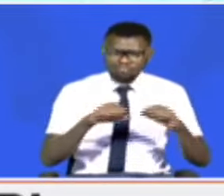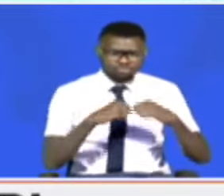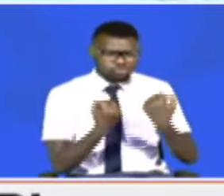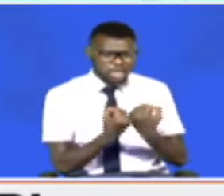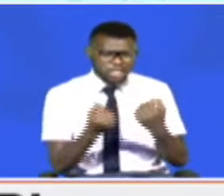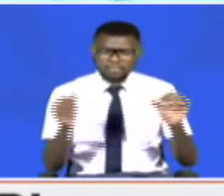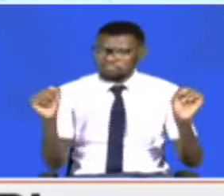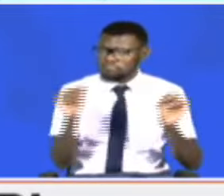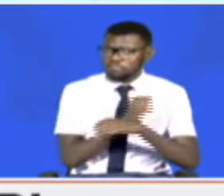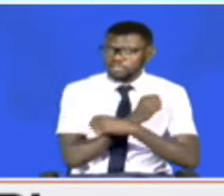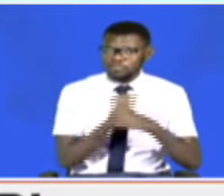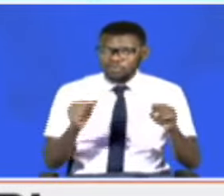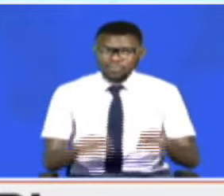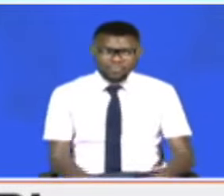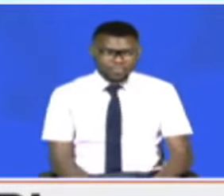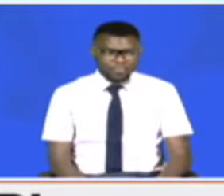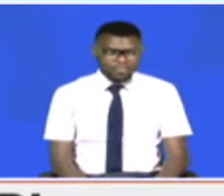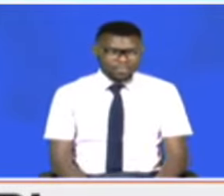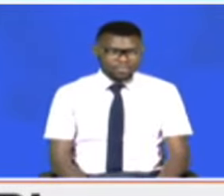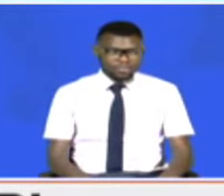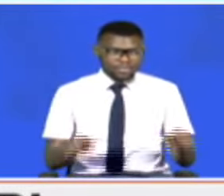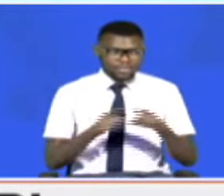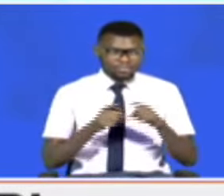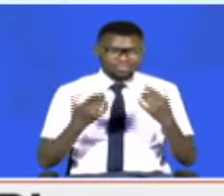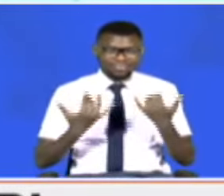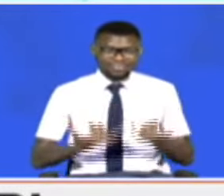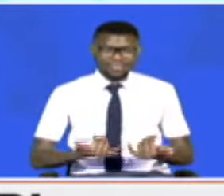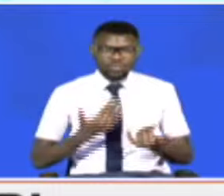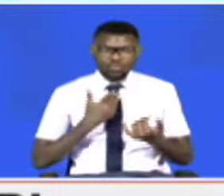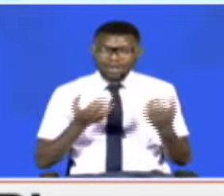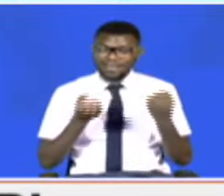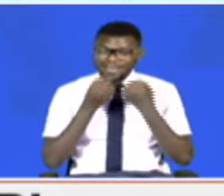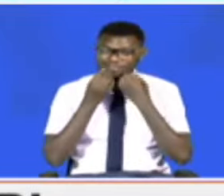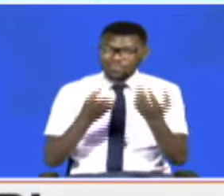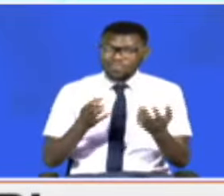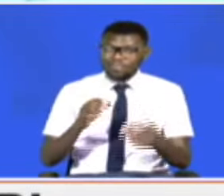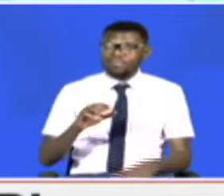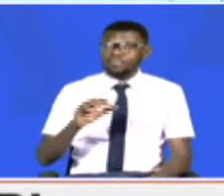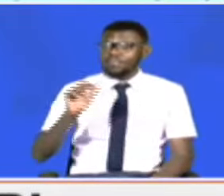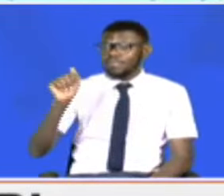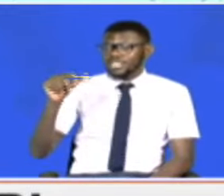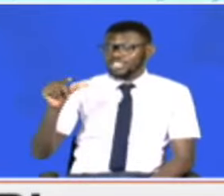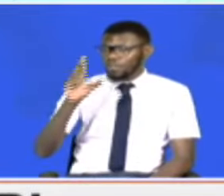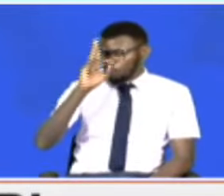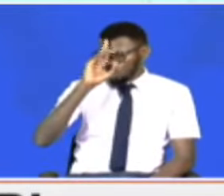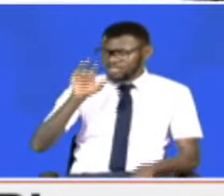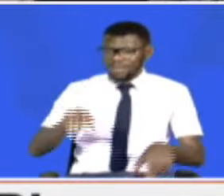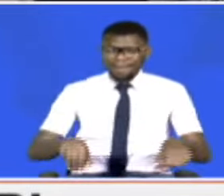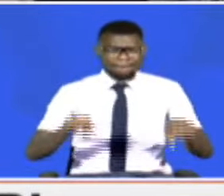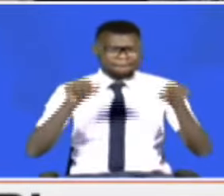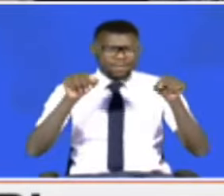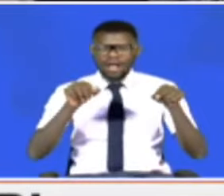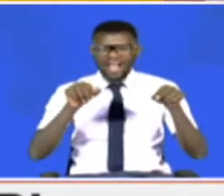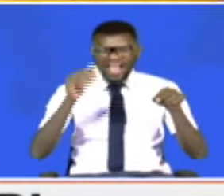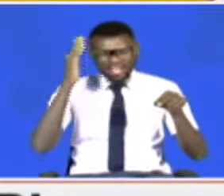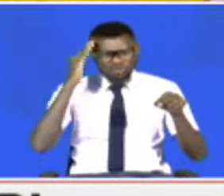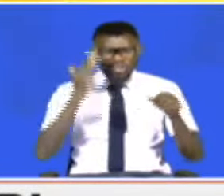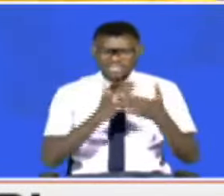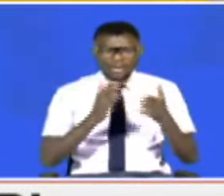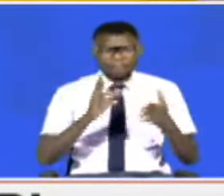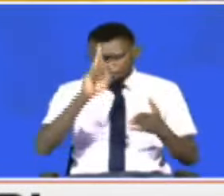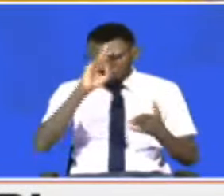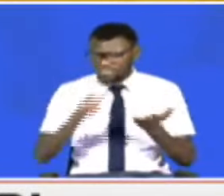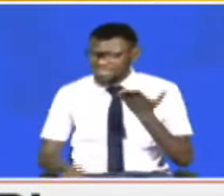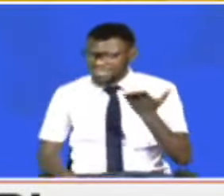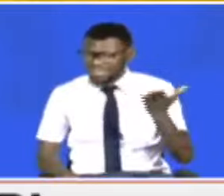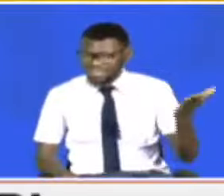society. Na tunaambia acting IG wa polisi, tunajua si polisi wote wabaya, but those rogue police officers wanavaa chukuliwa